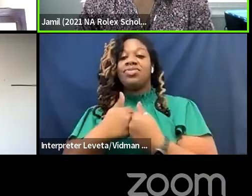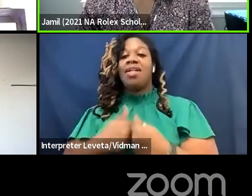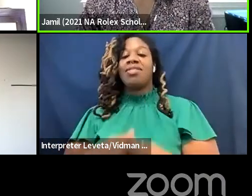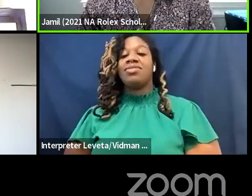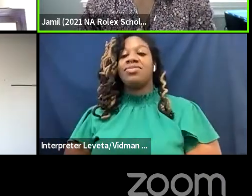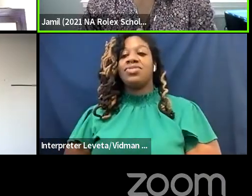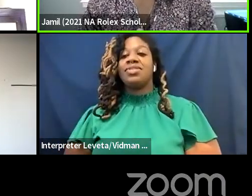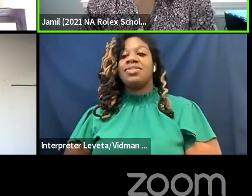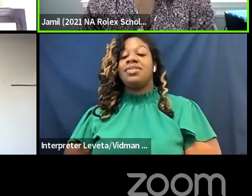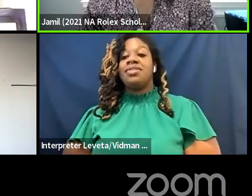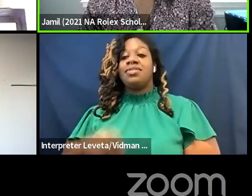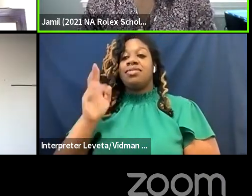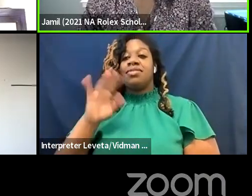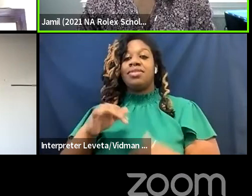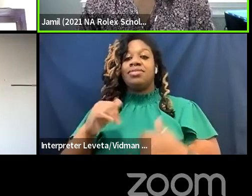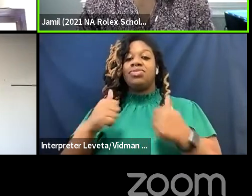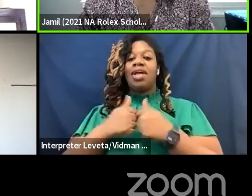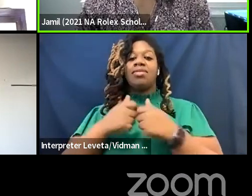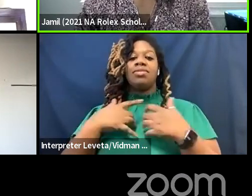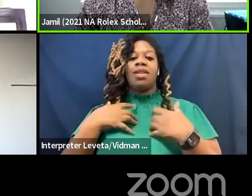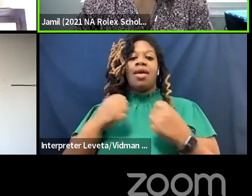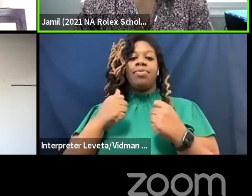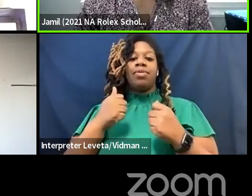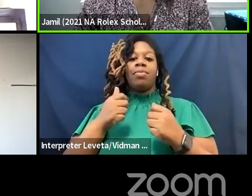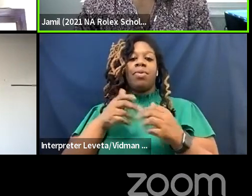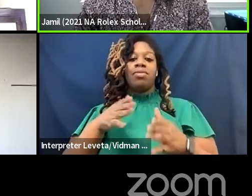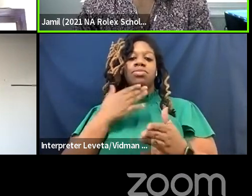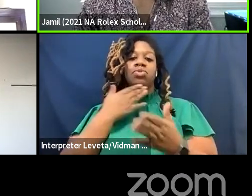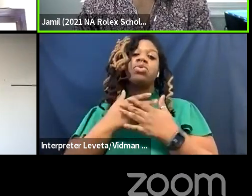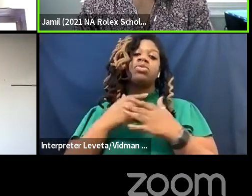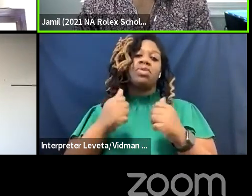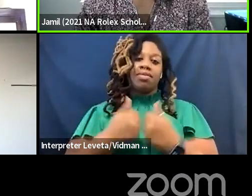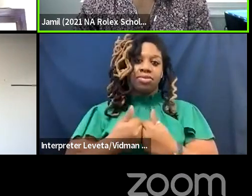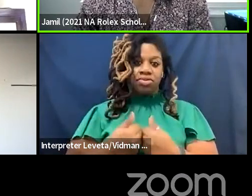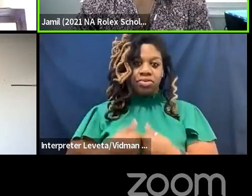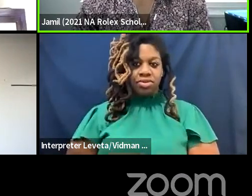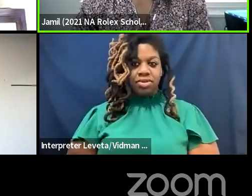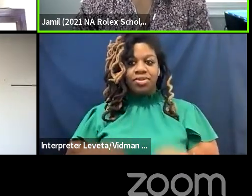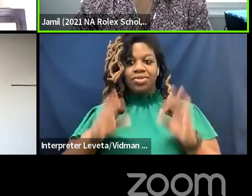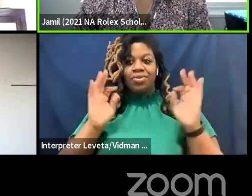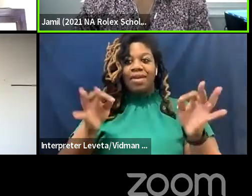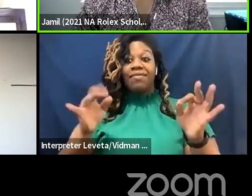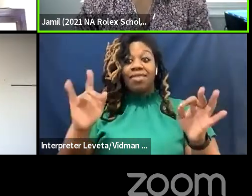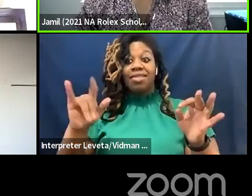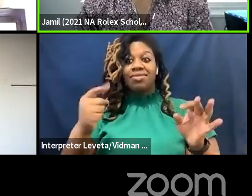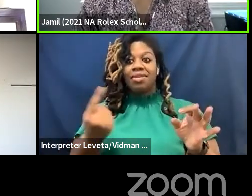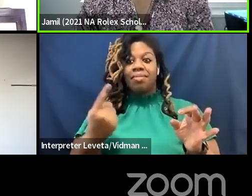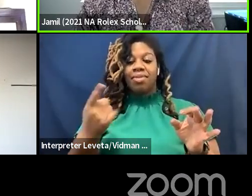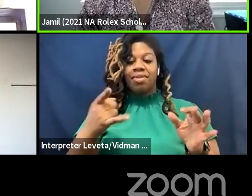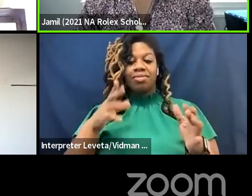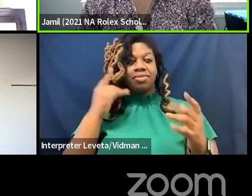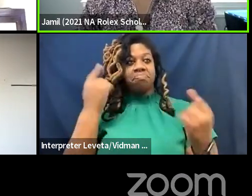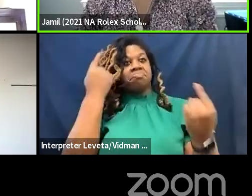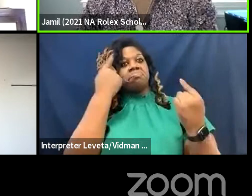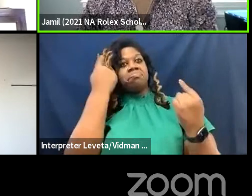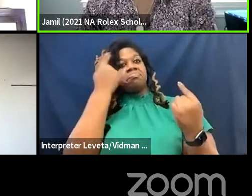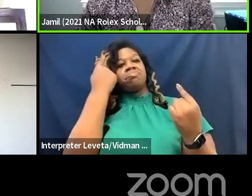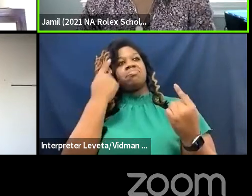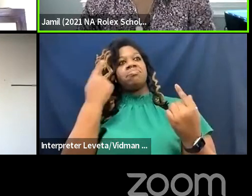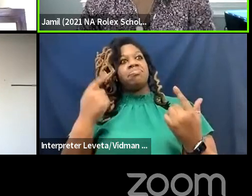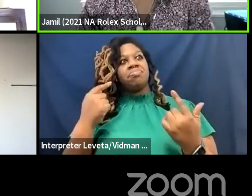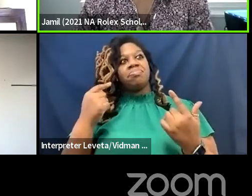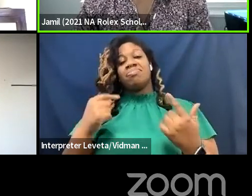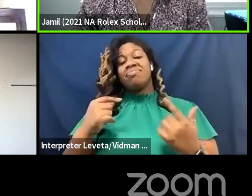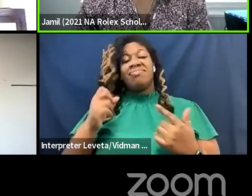But a challenge in a healthy way, a good challenge. So definitely something to consider doing, even if